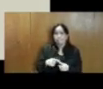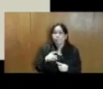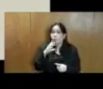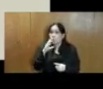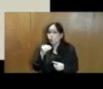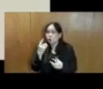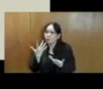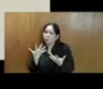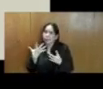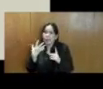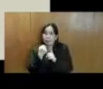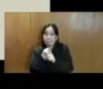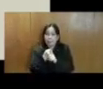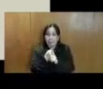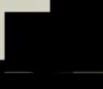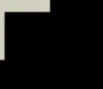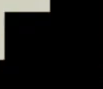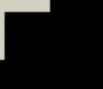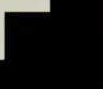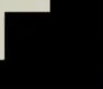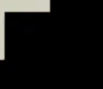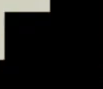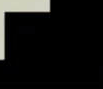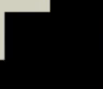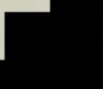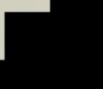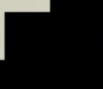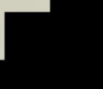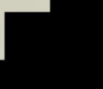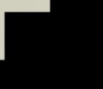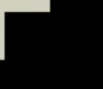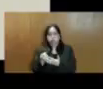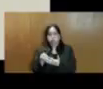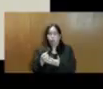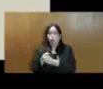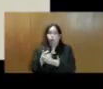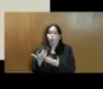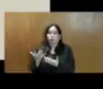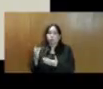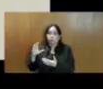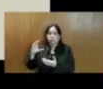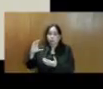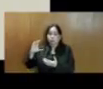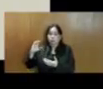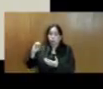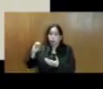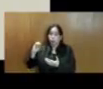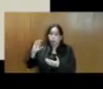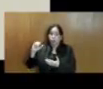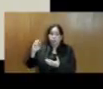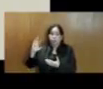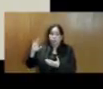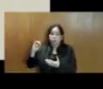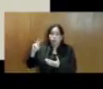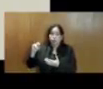hit, like if we were to eliminate all dirty jobs in the country, then you can see